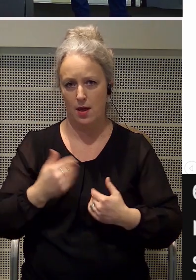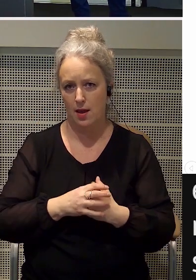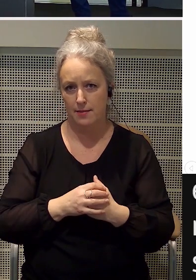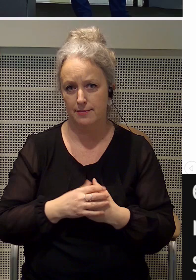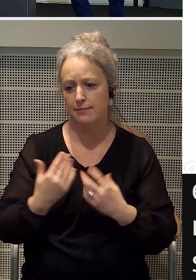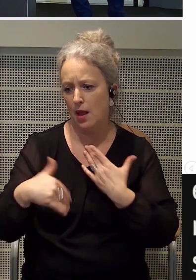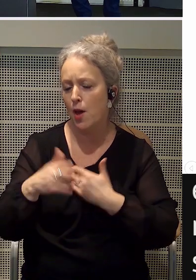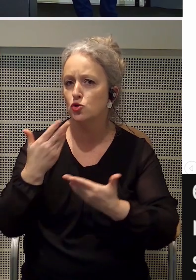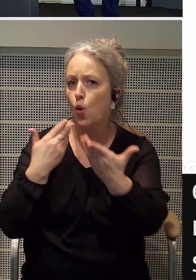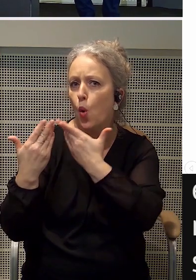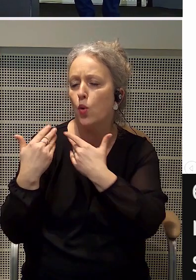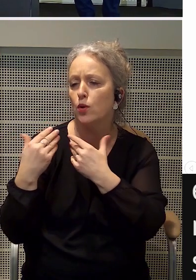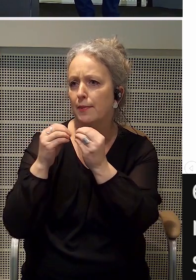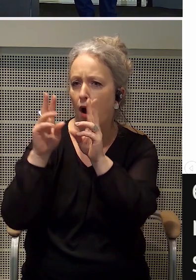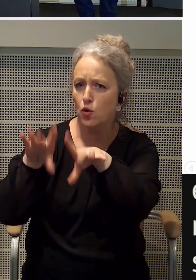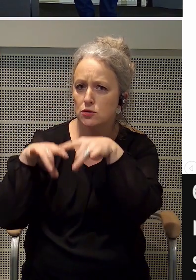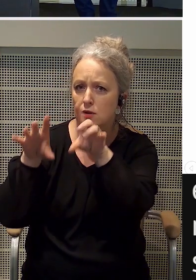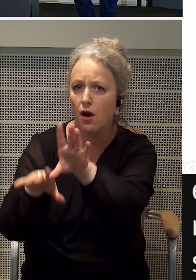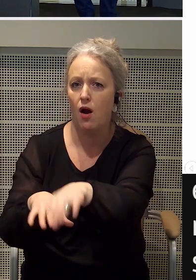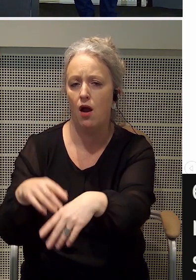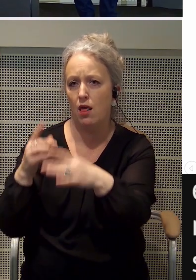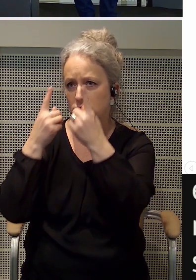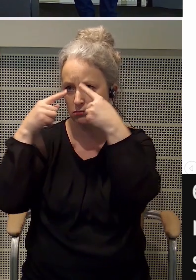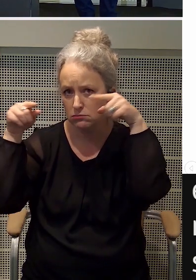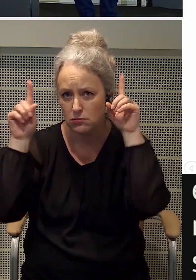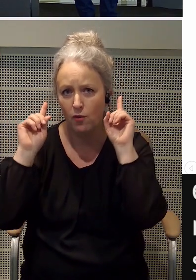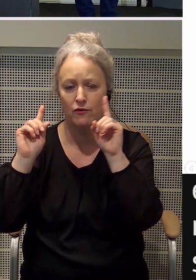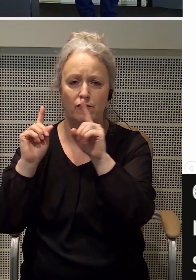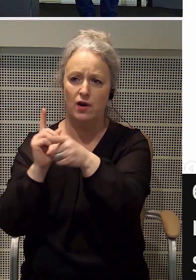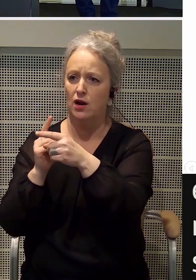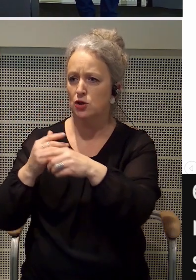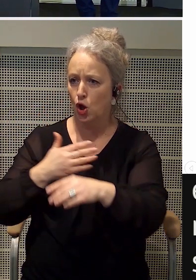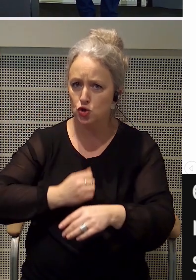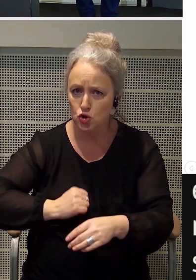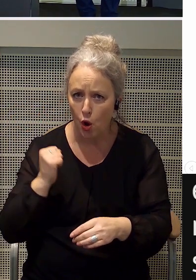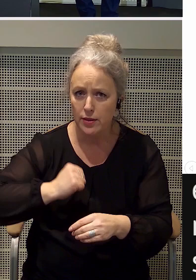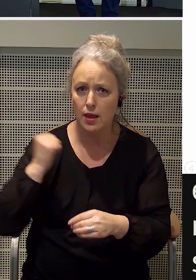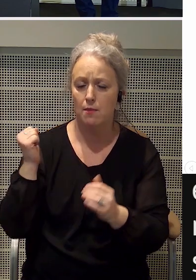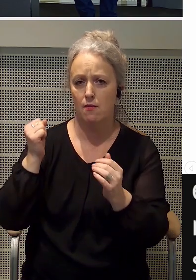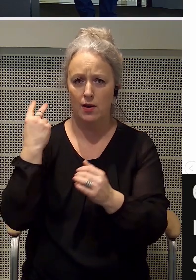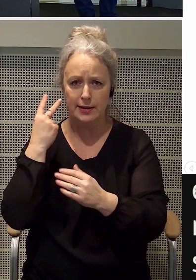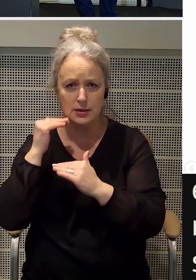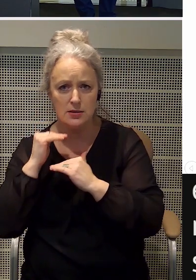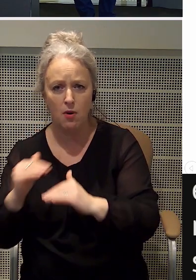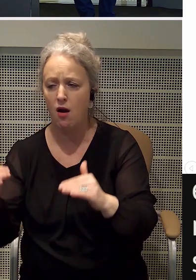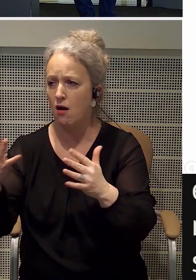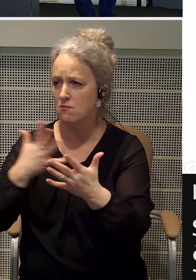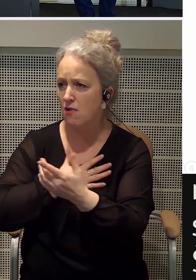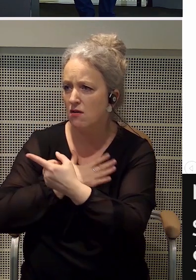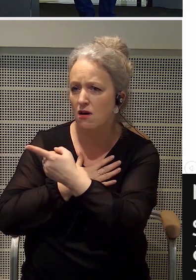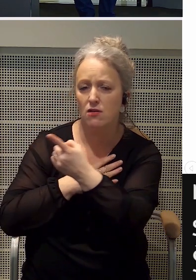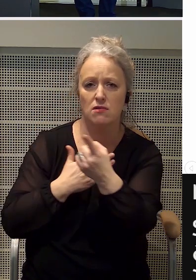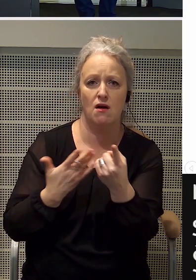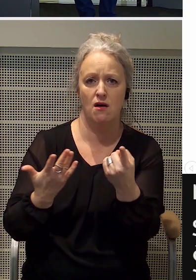true. We have a tight communication with Australia, Scotland, England,